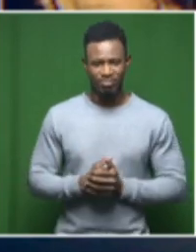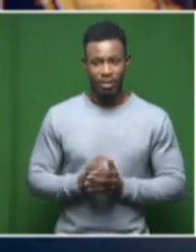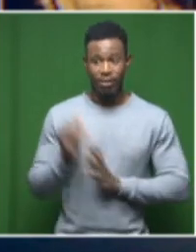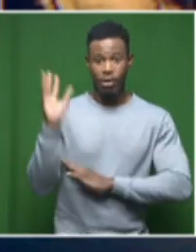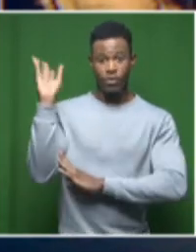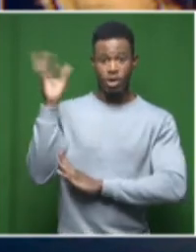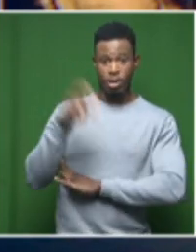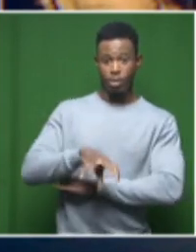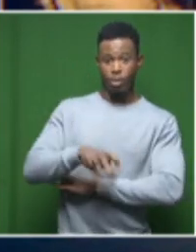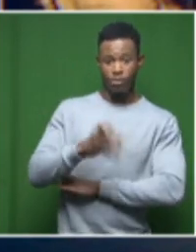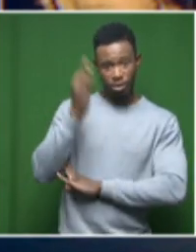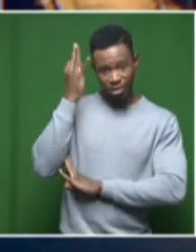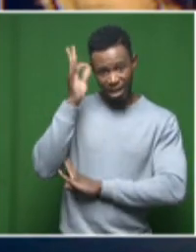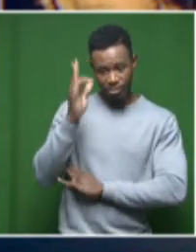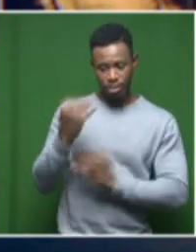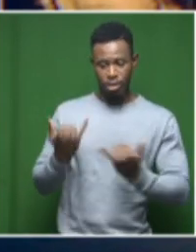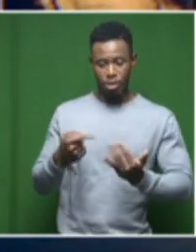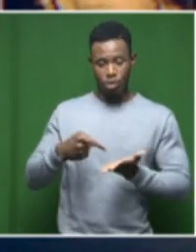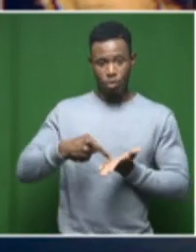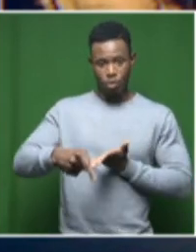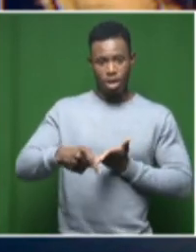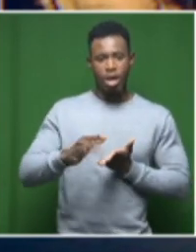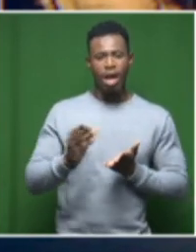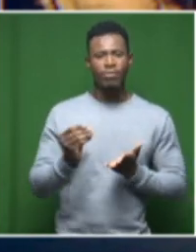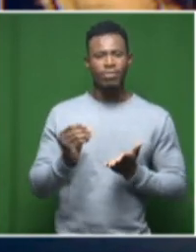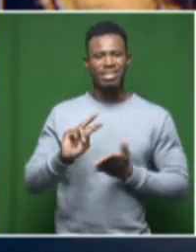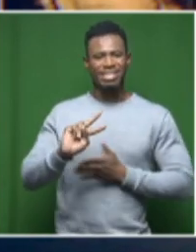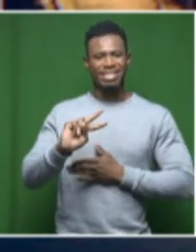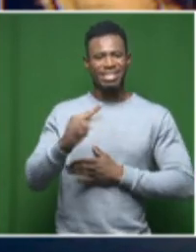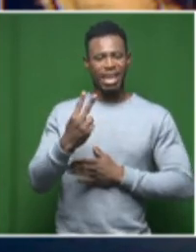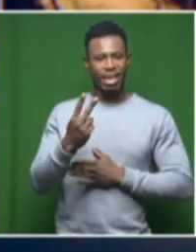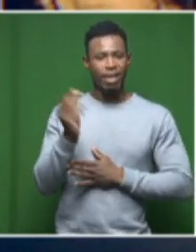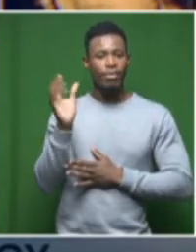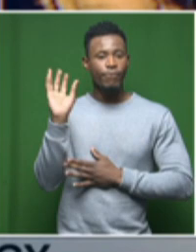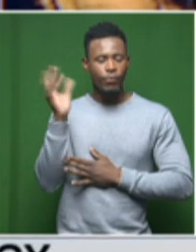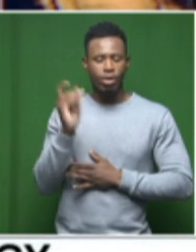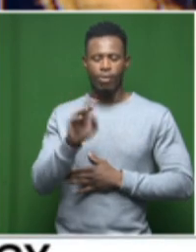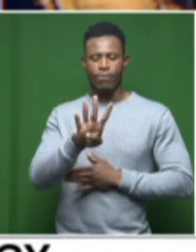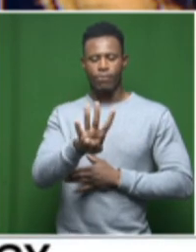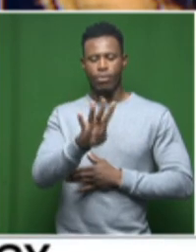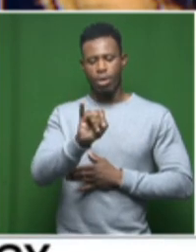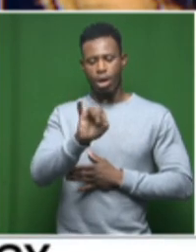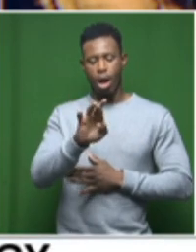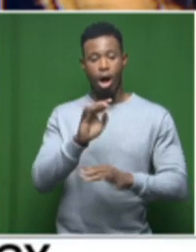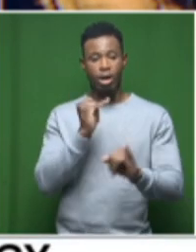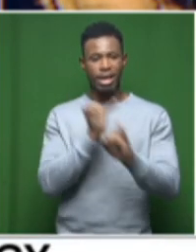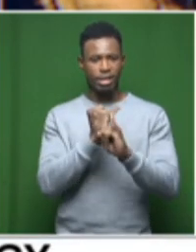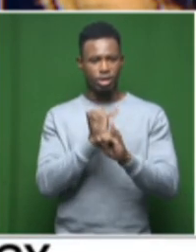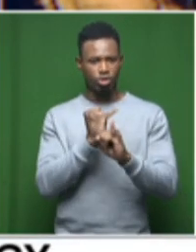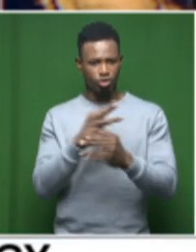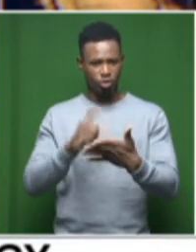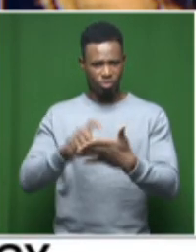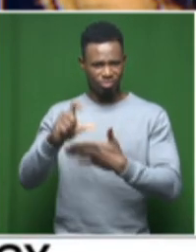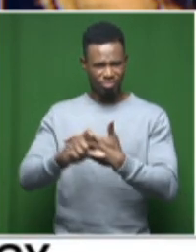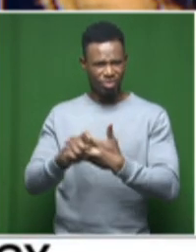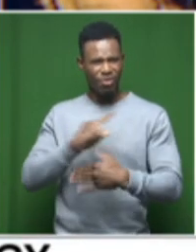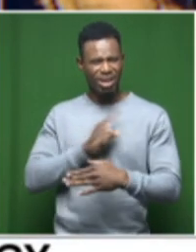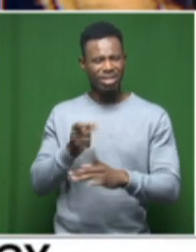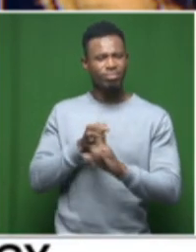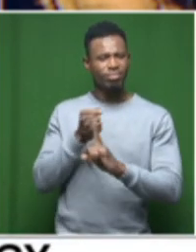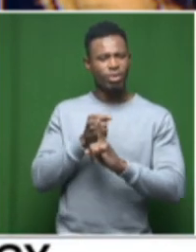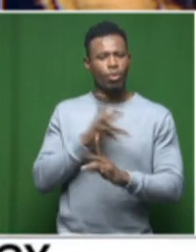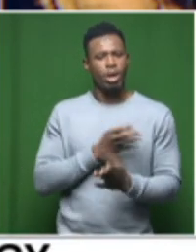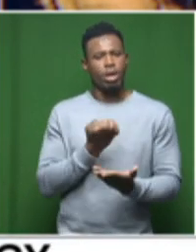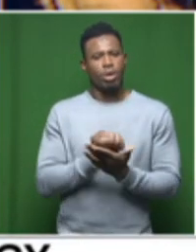The Free State provincial government is this week hosting the second Free State 4IR Industry Summit in its quest for economic growth and development